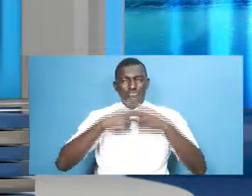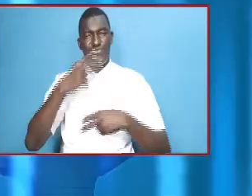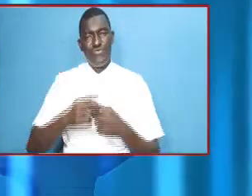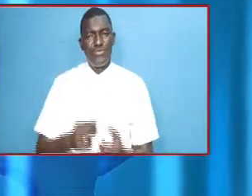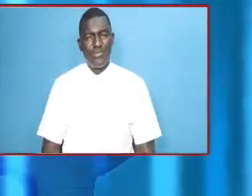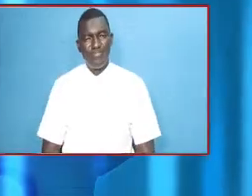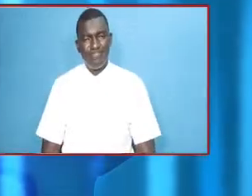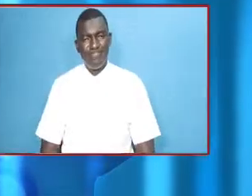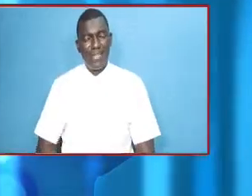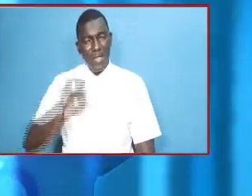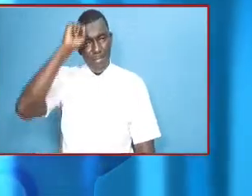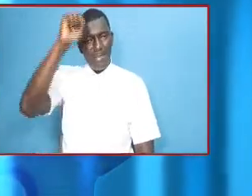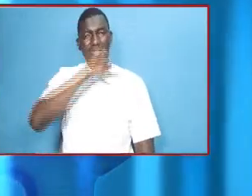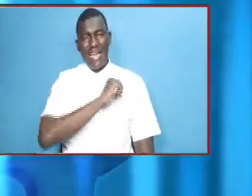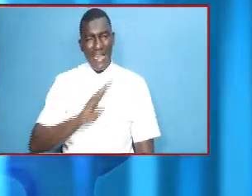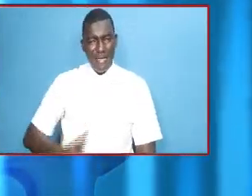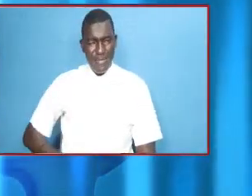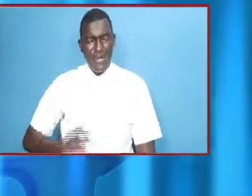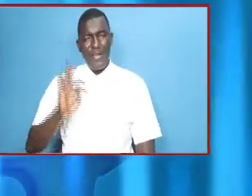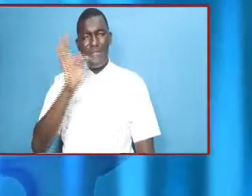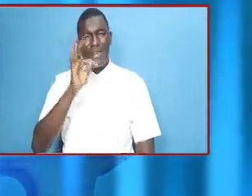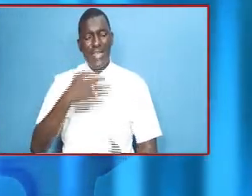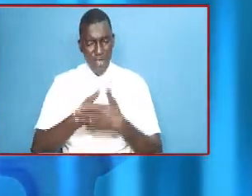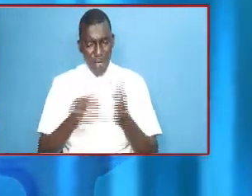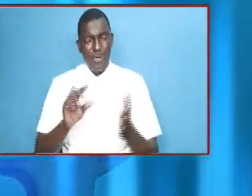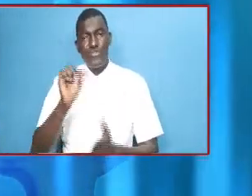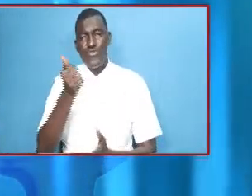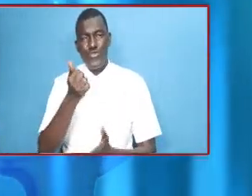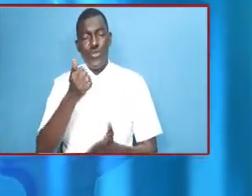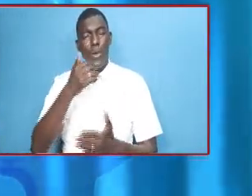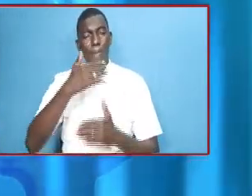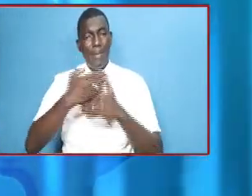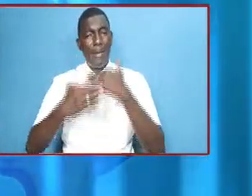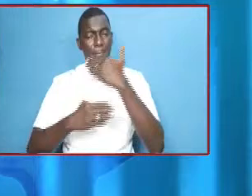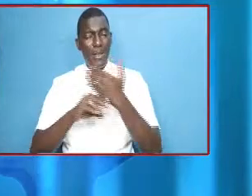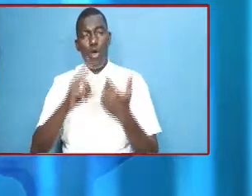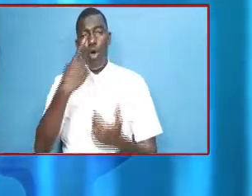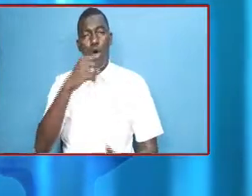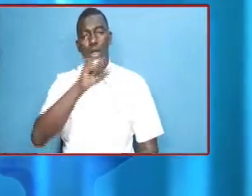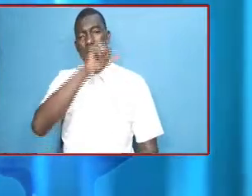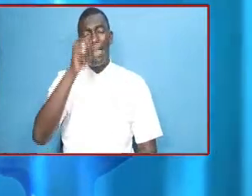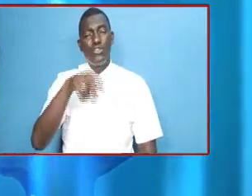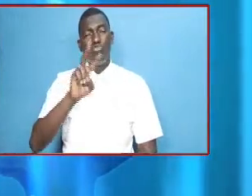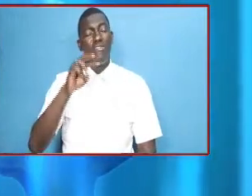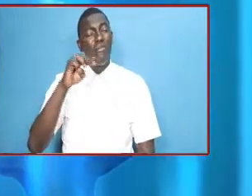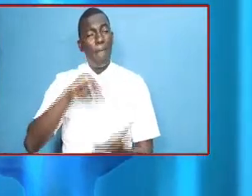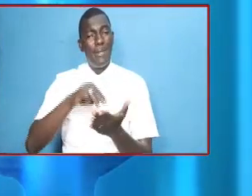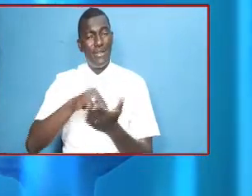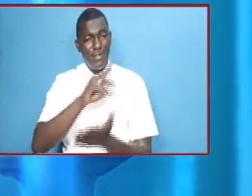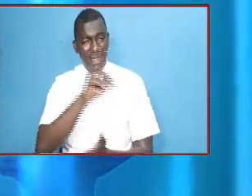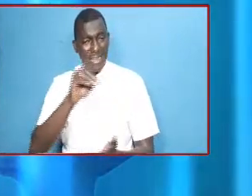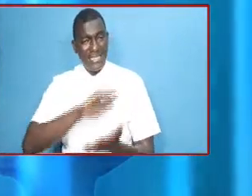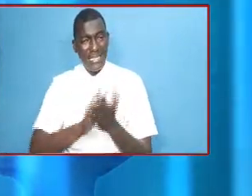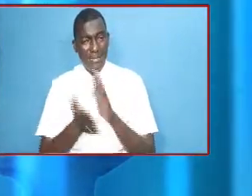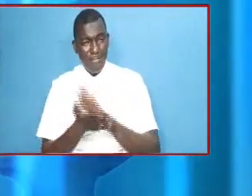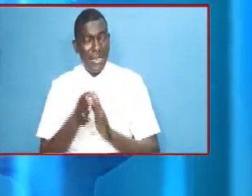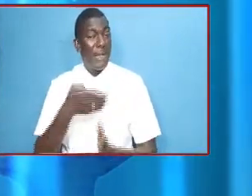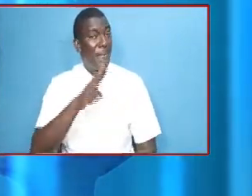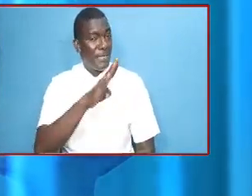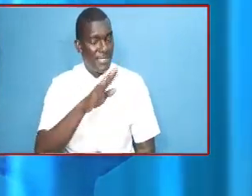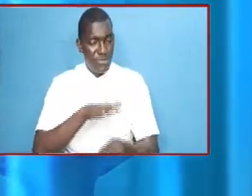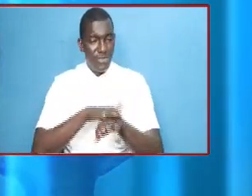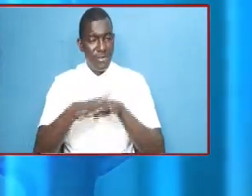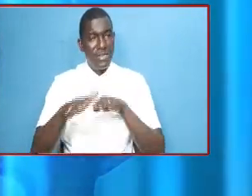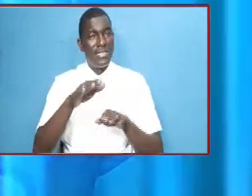headlines. President Barrow on Friday inaugurated the newly built $112 million Ibase market to replace